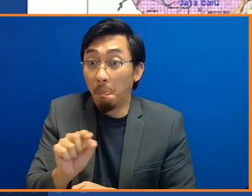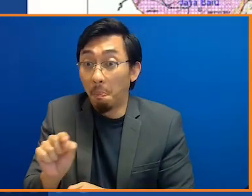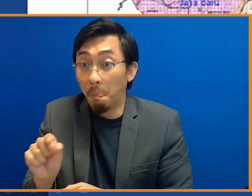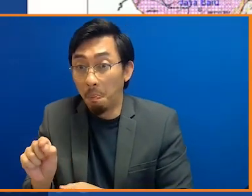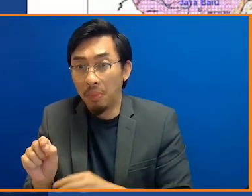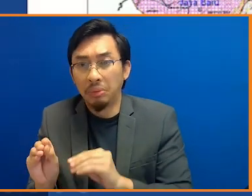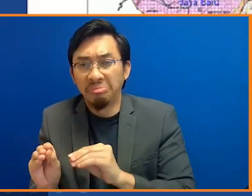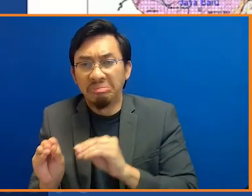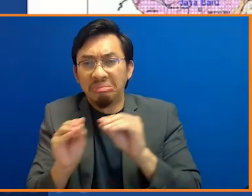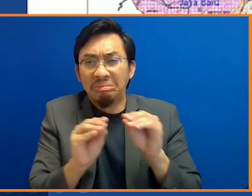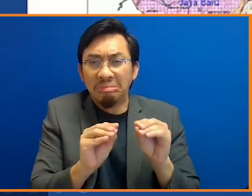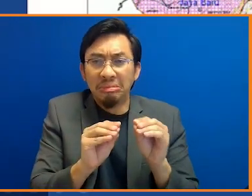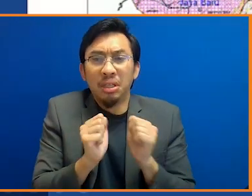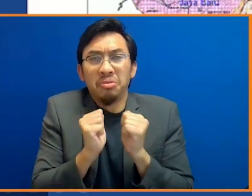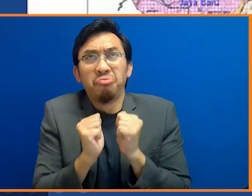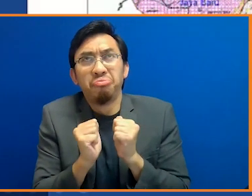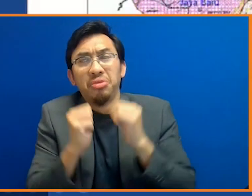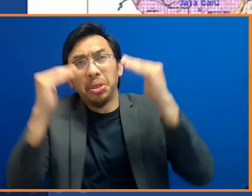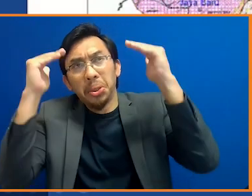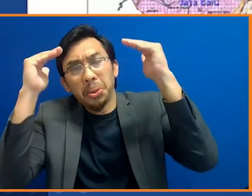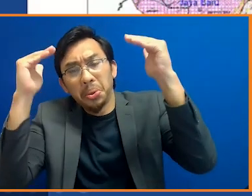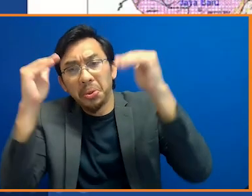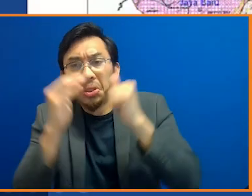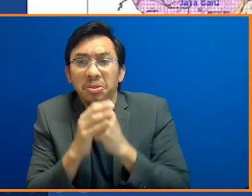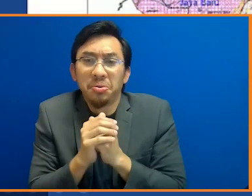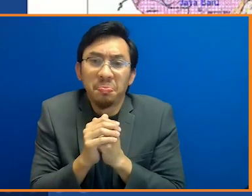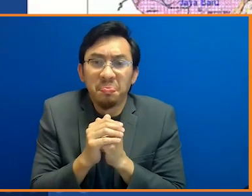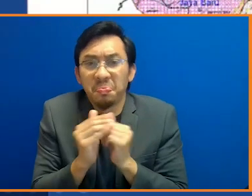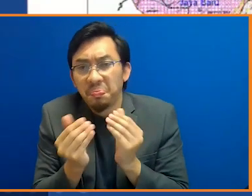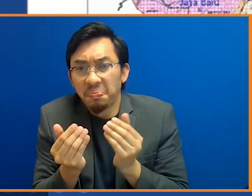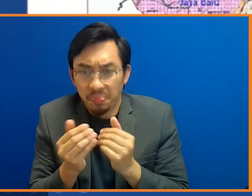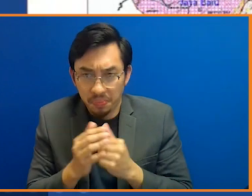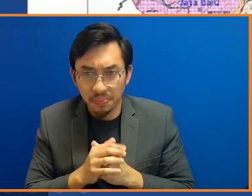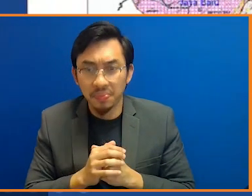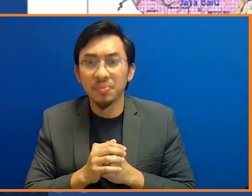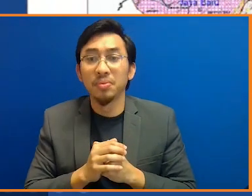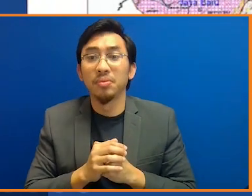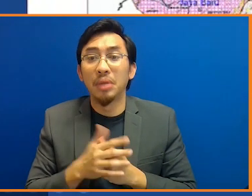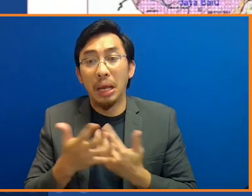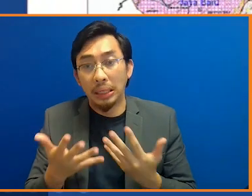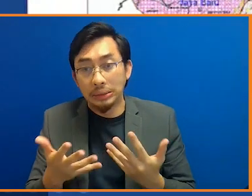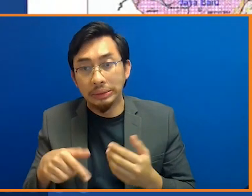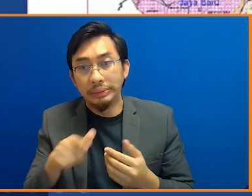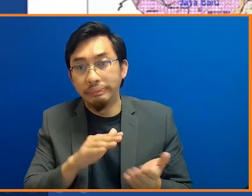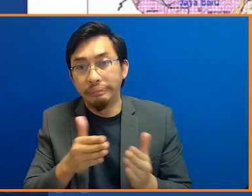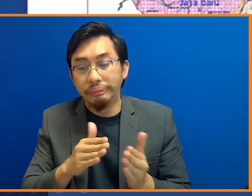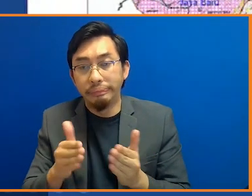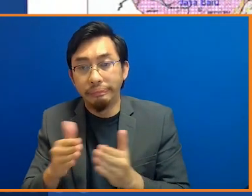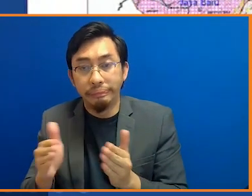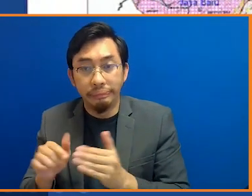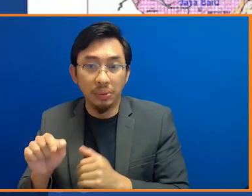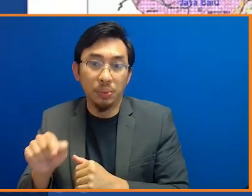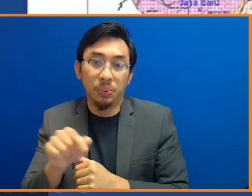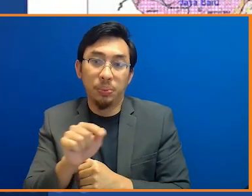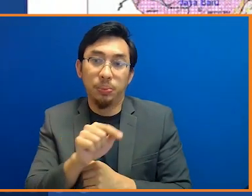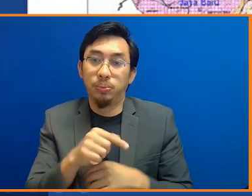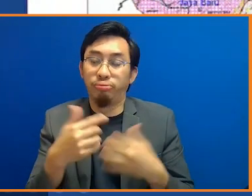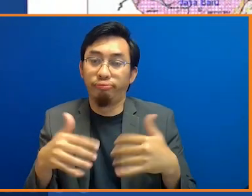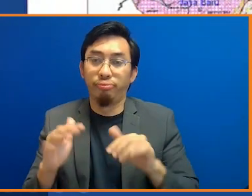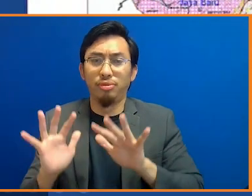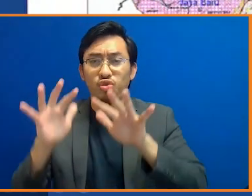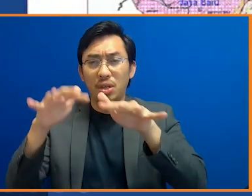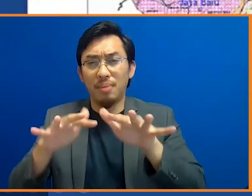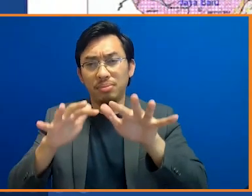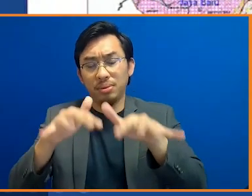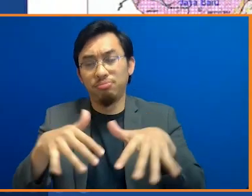uh, seek shelters to other places. Not necessarily they died because of tsunami, but most of the